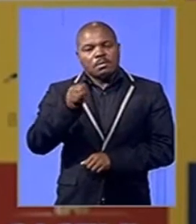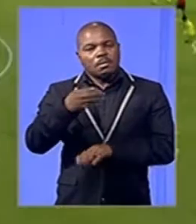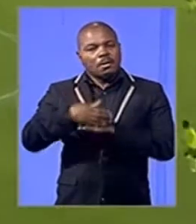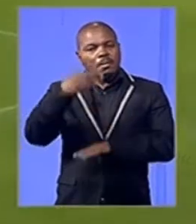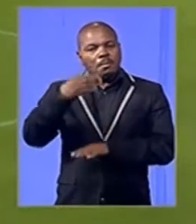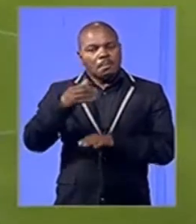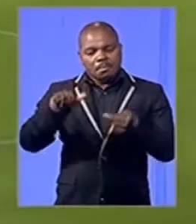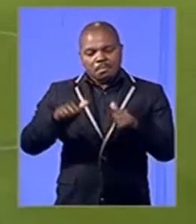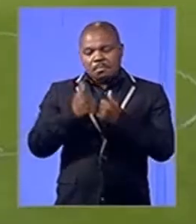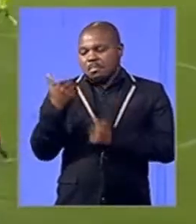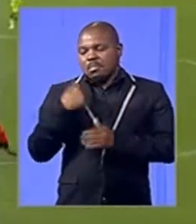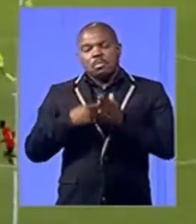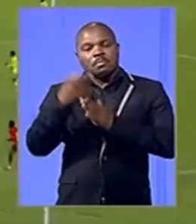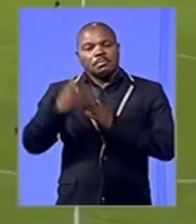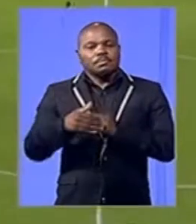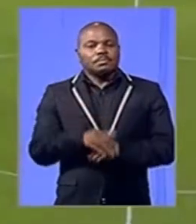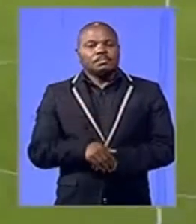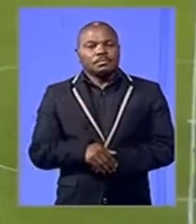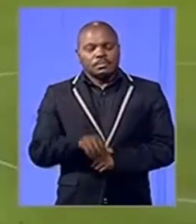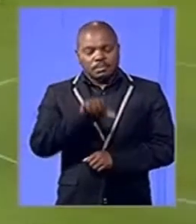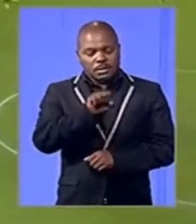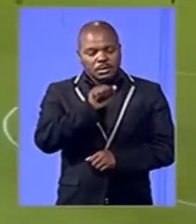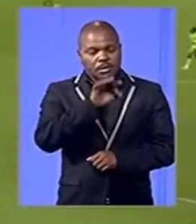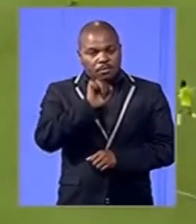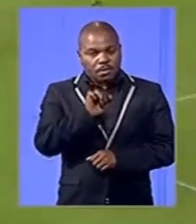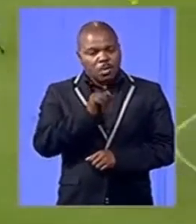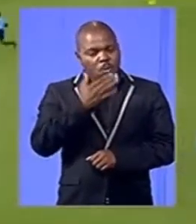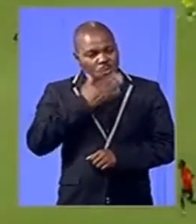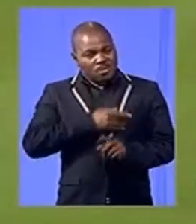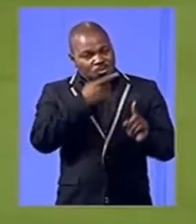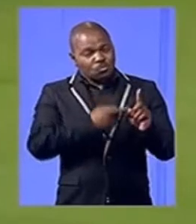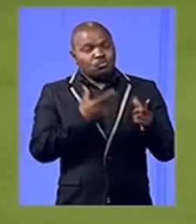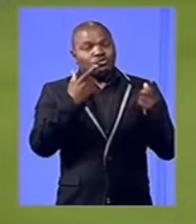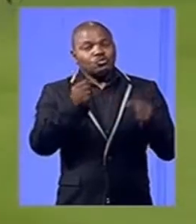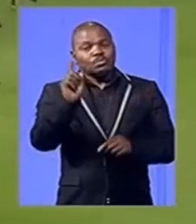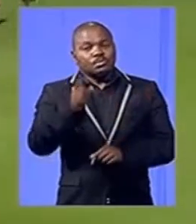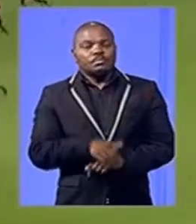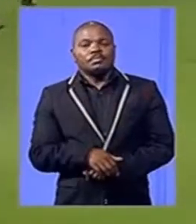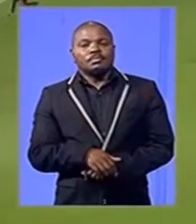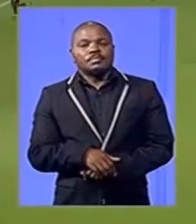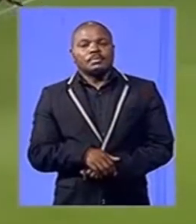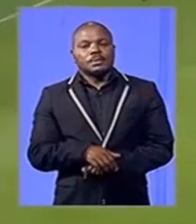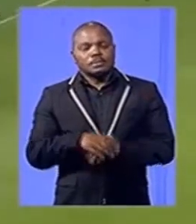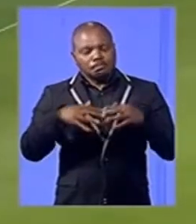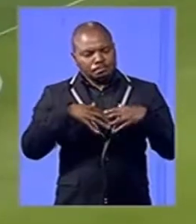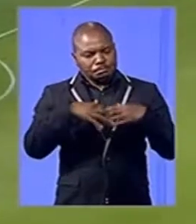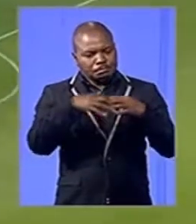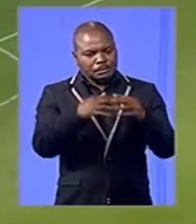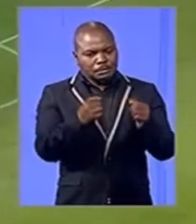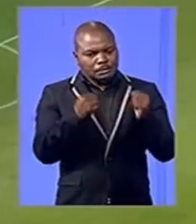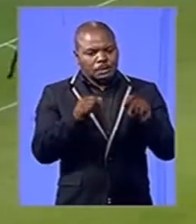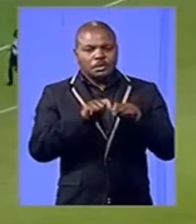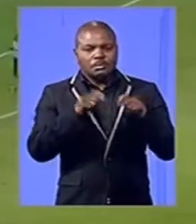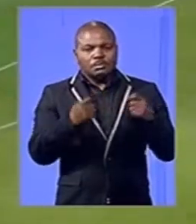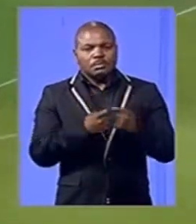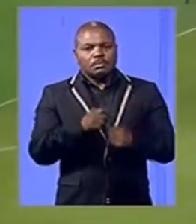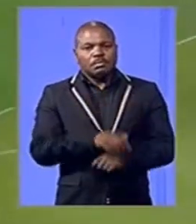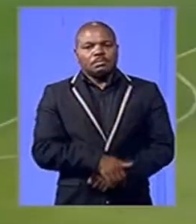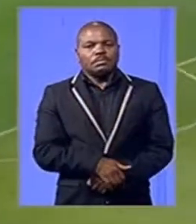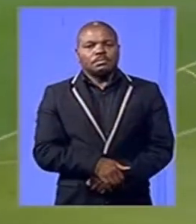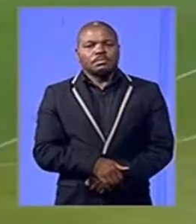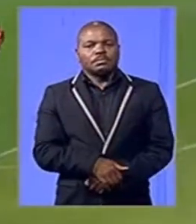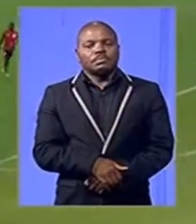me to do this first, if I can say, official selection. First of all, the league here